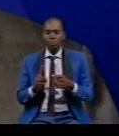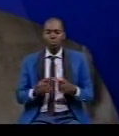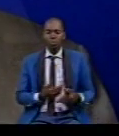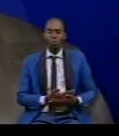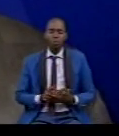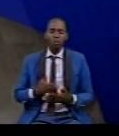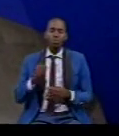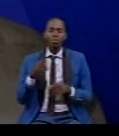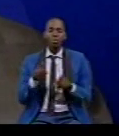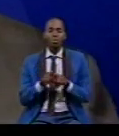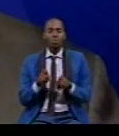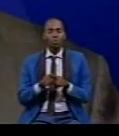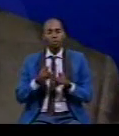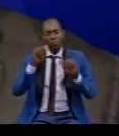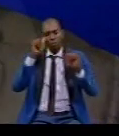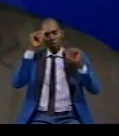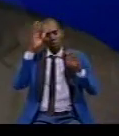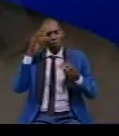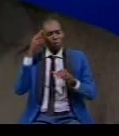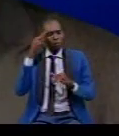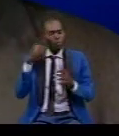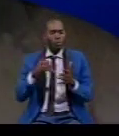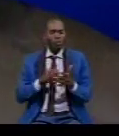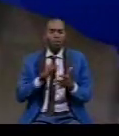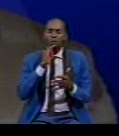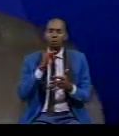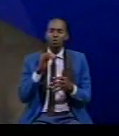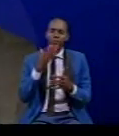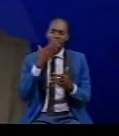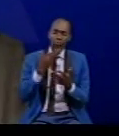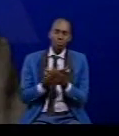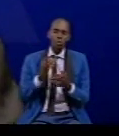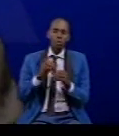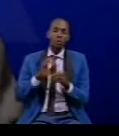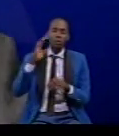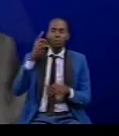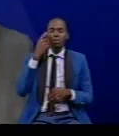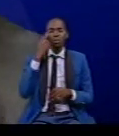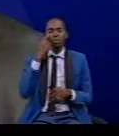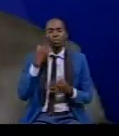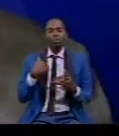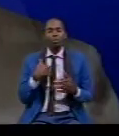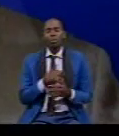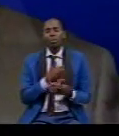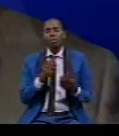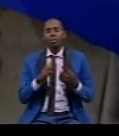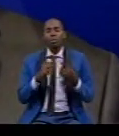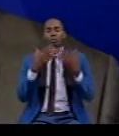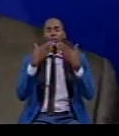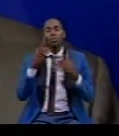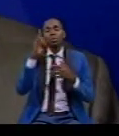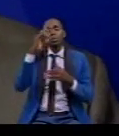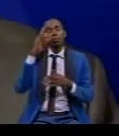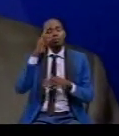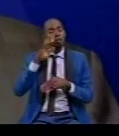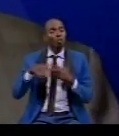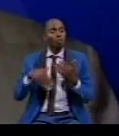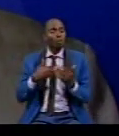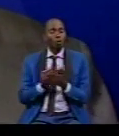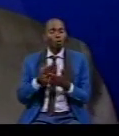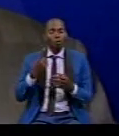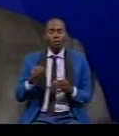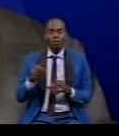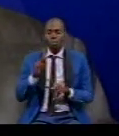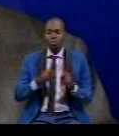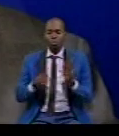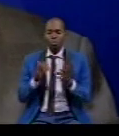confession of Christ. Look at Proverbs chapter 28. Reading from verse 13. He